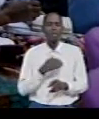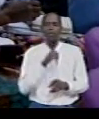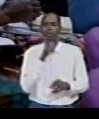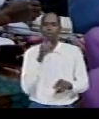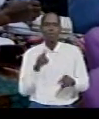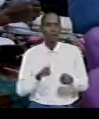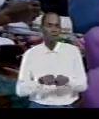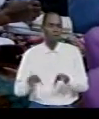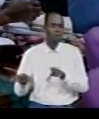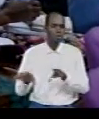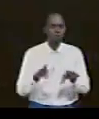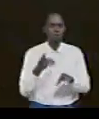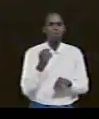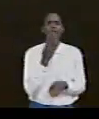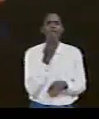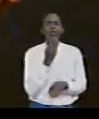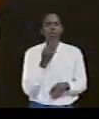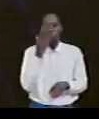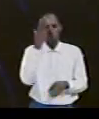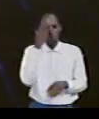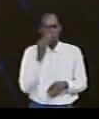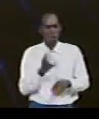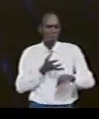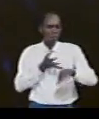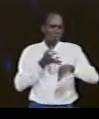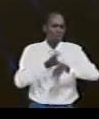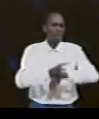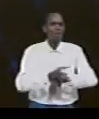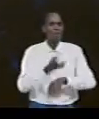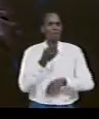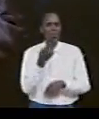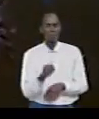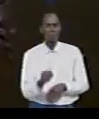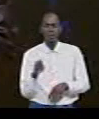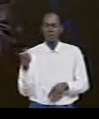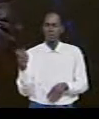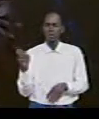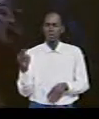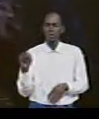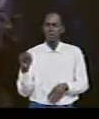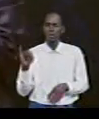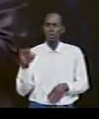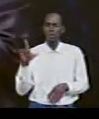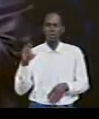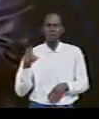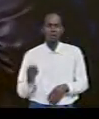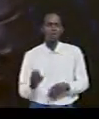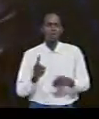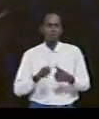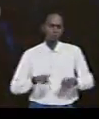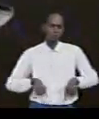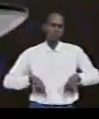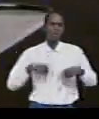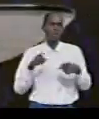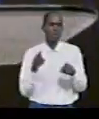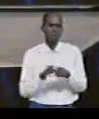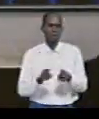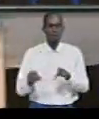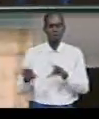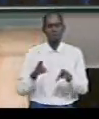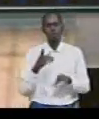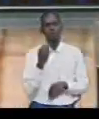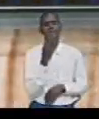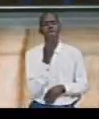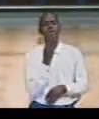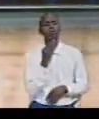the Jews, why compellest thou the Gentiles to live as do the Jews?